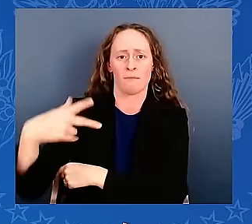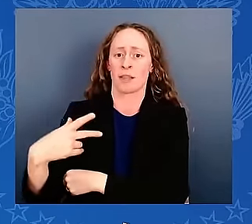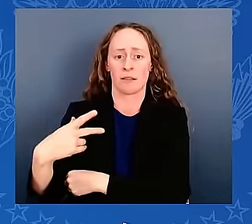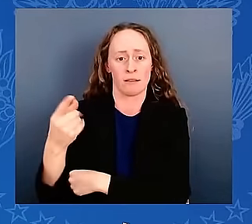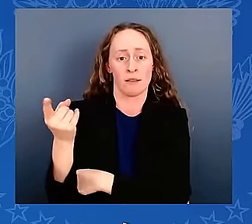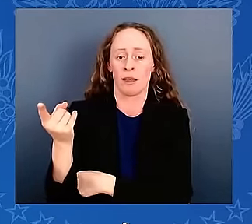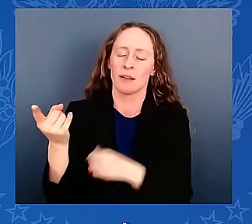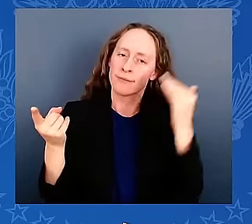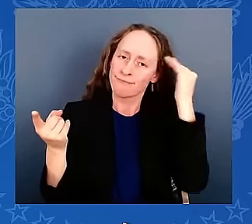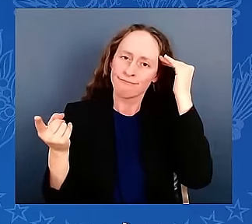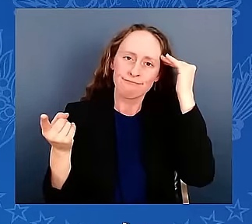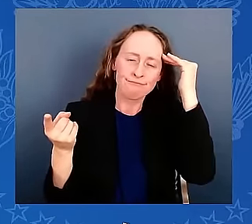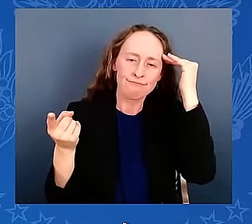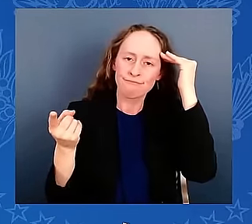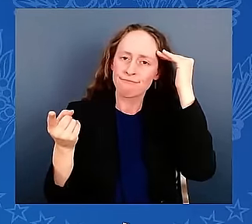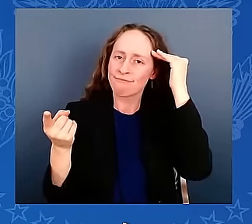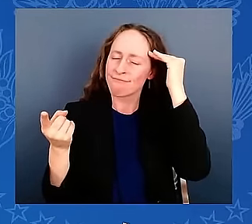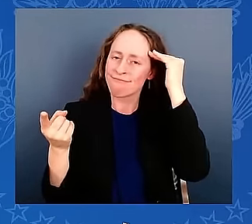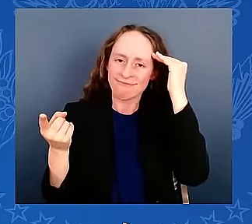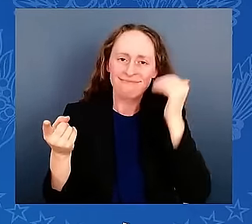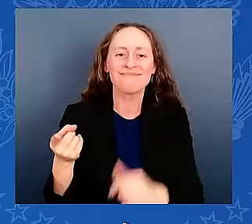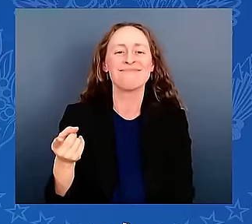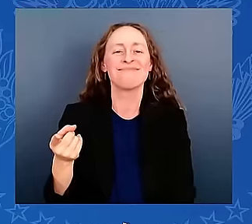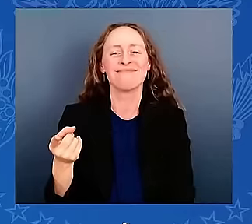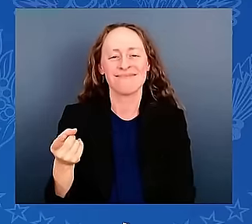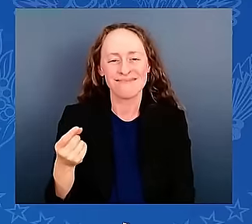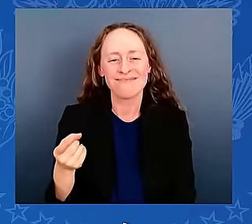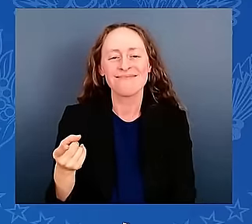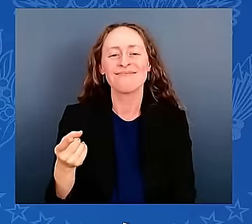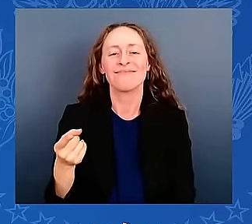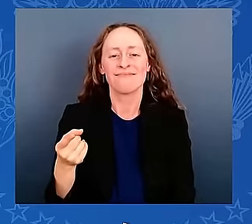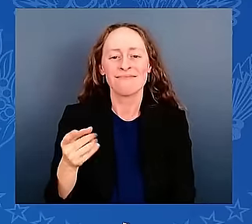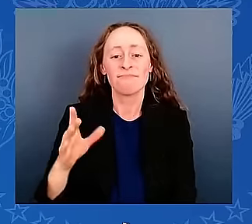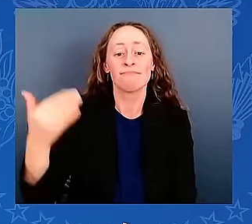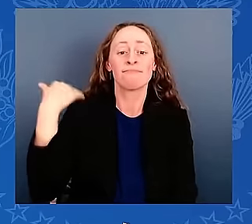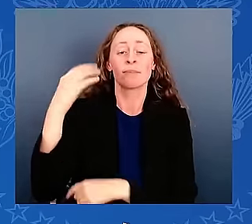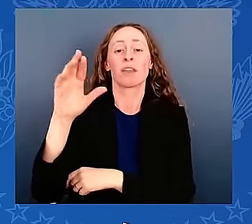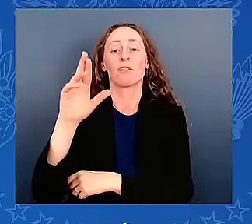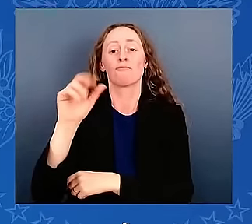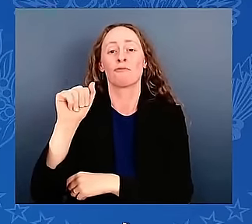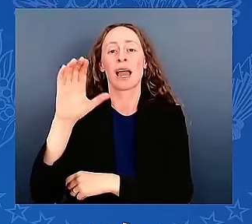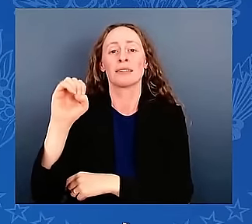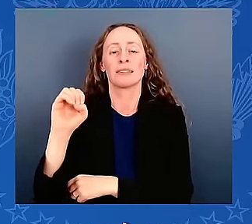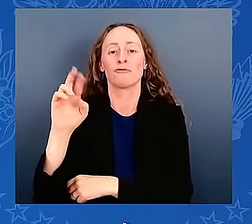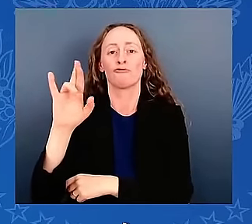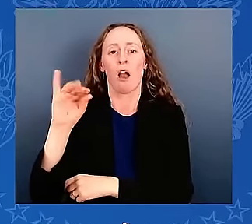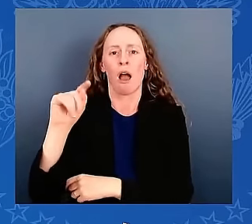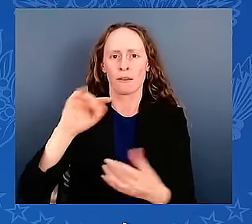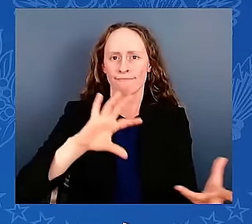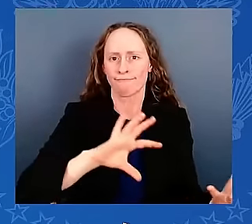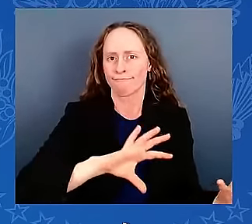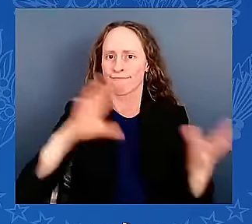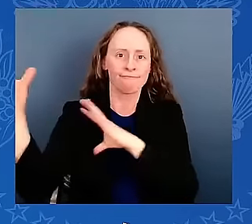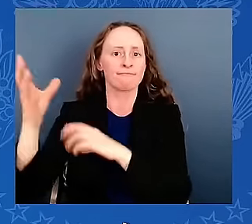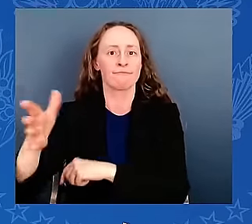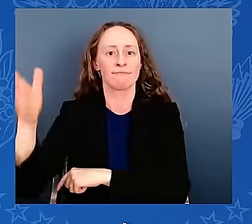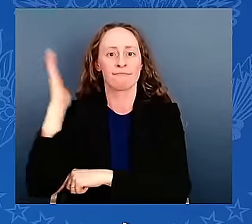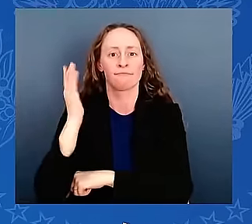race riots in Springfield, Illinois in 1908, the NAACP was formed. That's what started